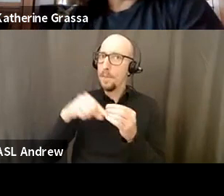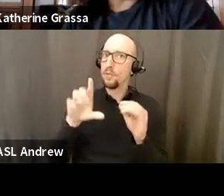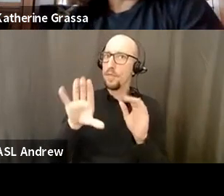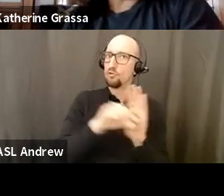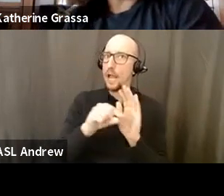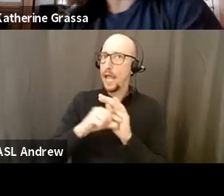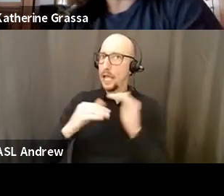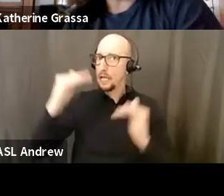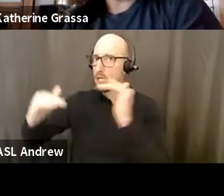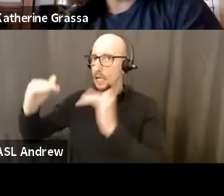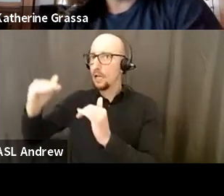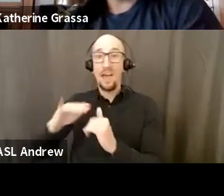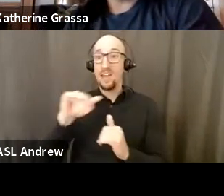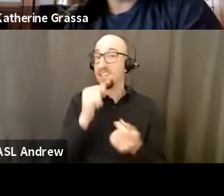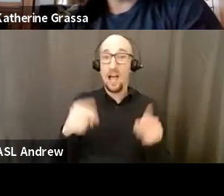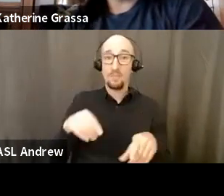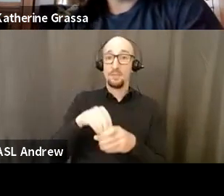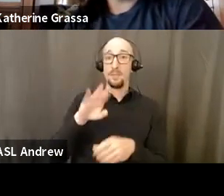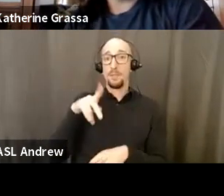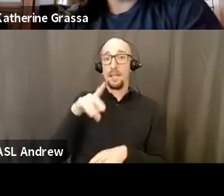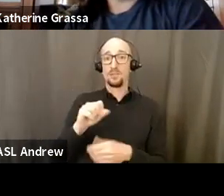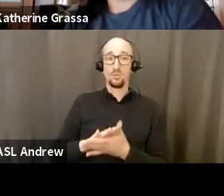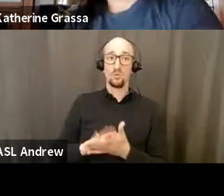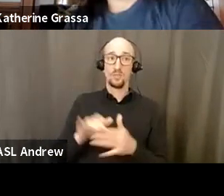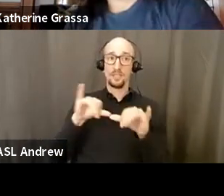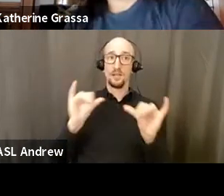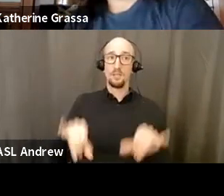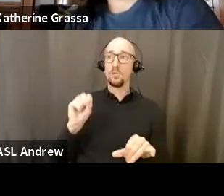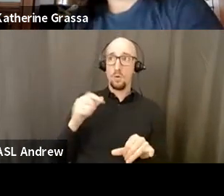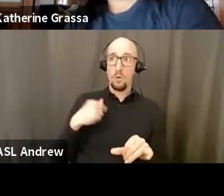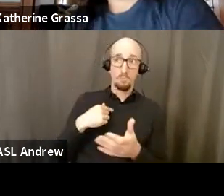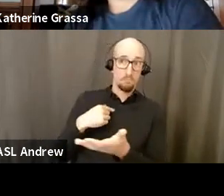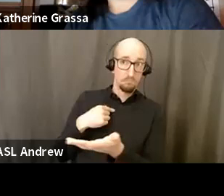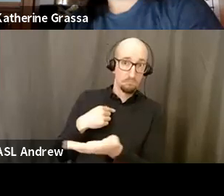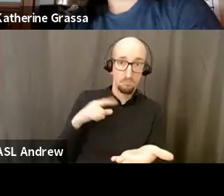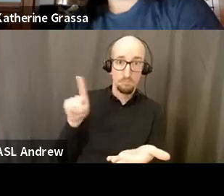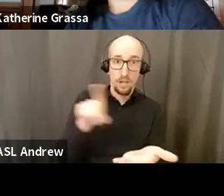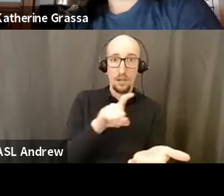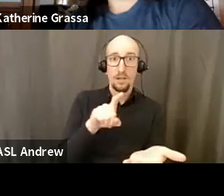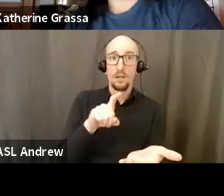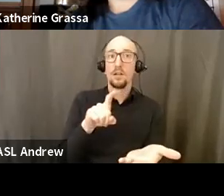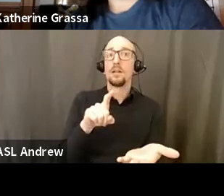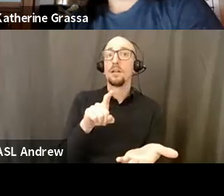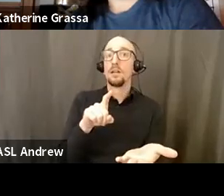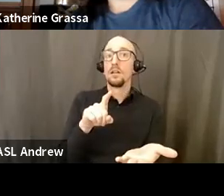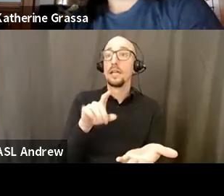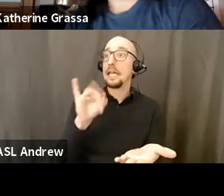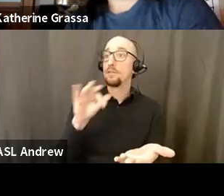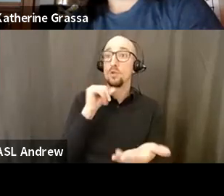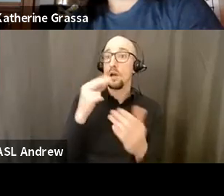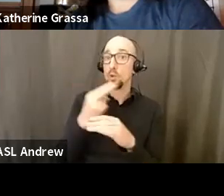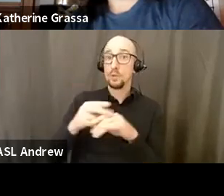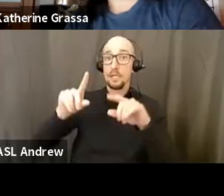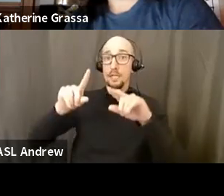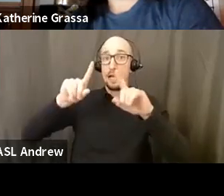BPS schools. So I would just ask if folks are positing to not use an assessment. I'd